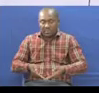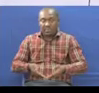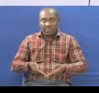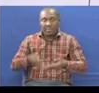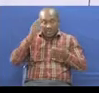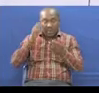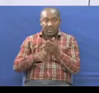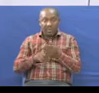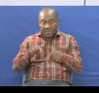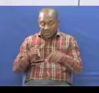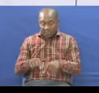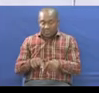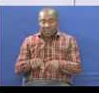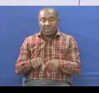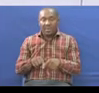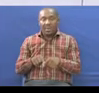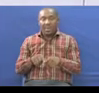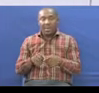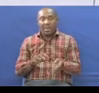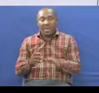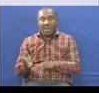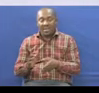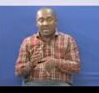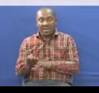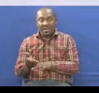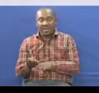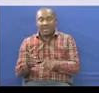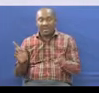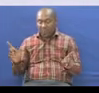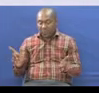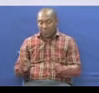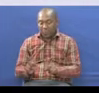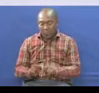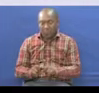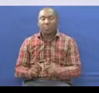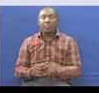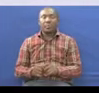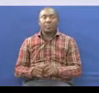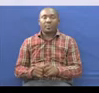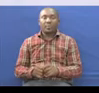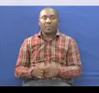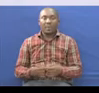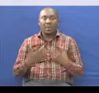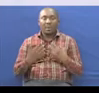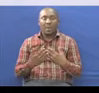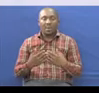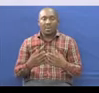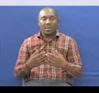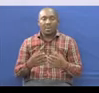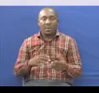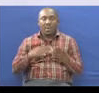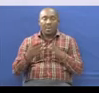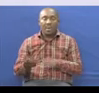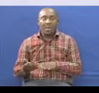in which their base here, it is narrowed. They are just indicating the birth rate is low. Now, what